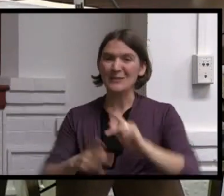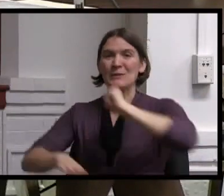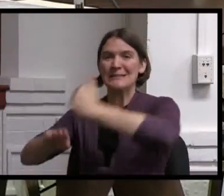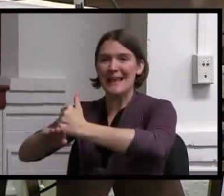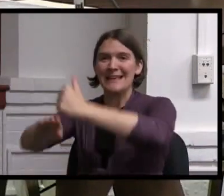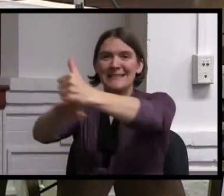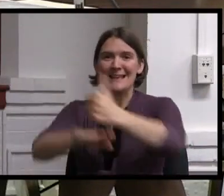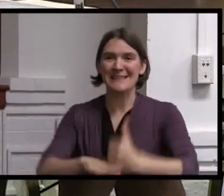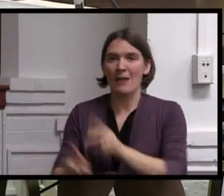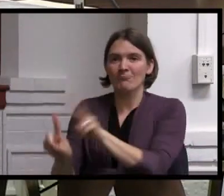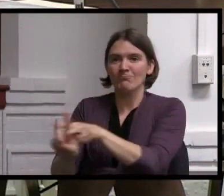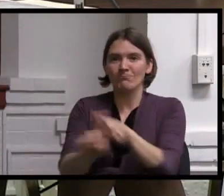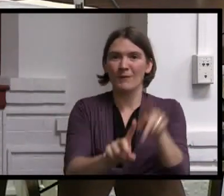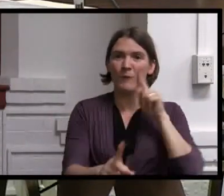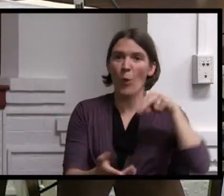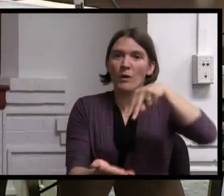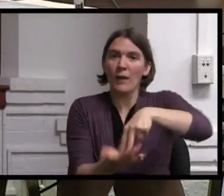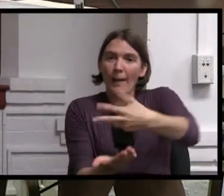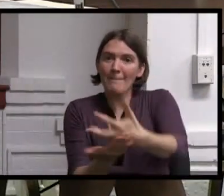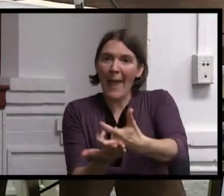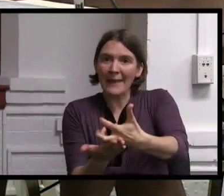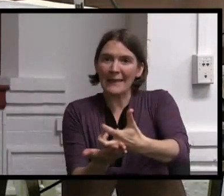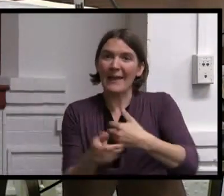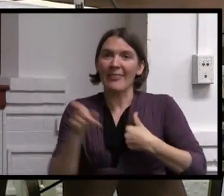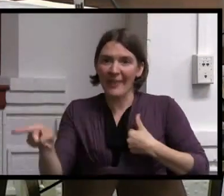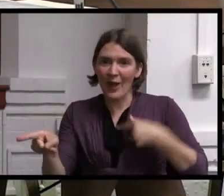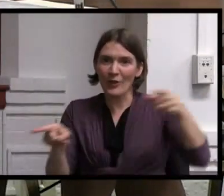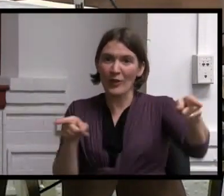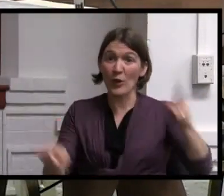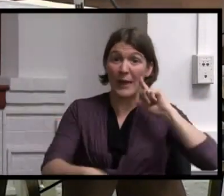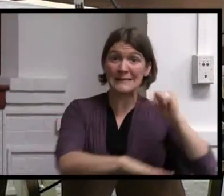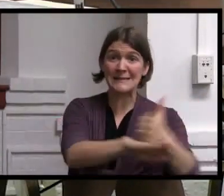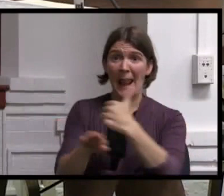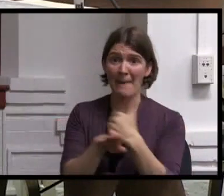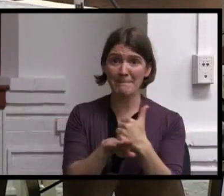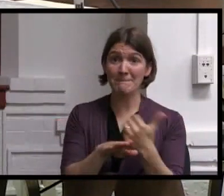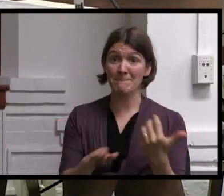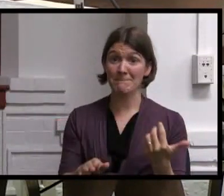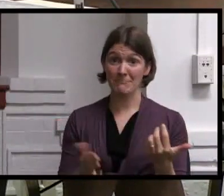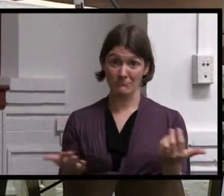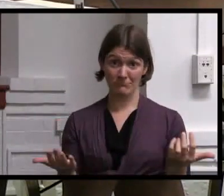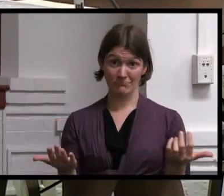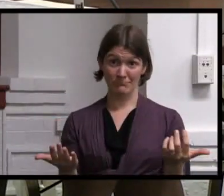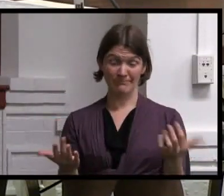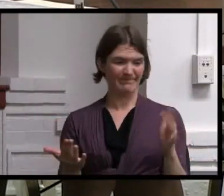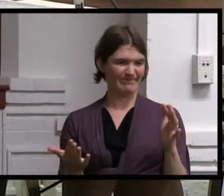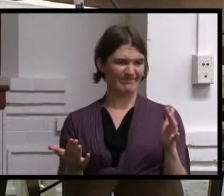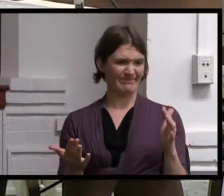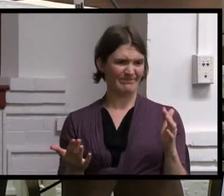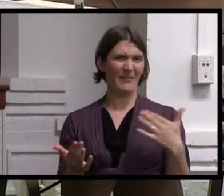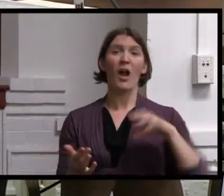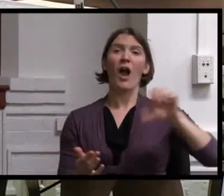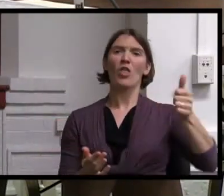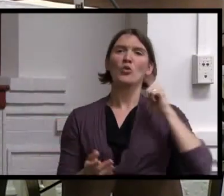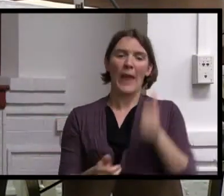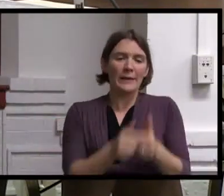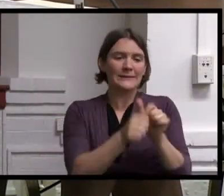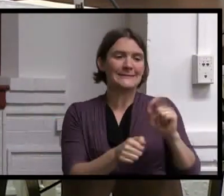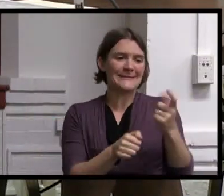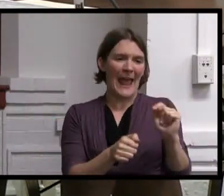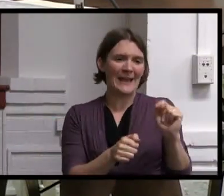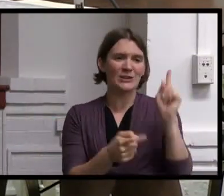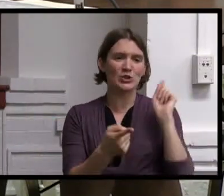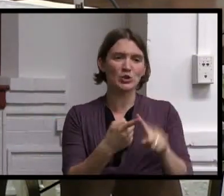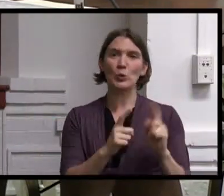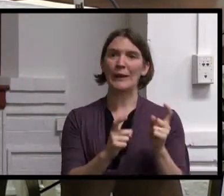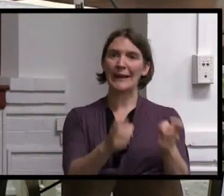areas in town, right? As Josh mentioned, there's the text, you know, what was it,